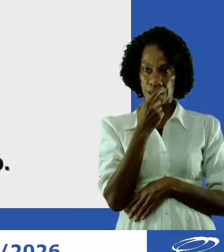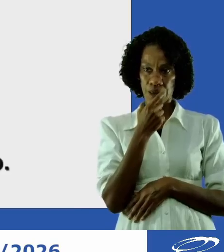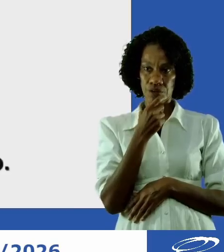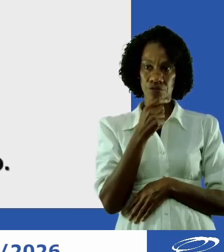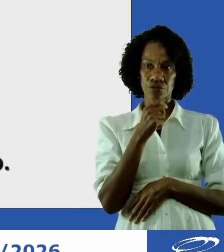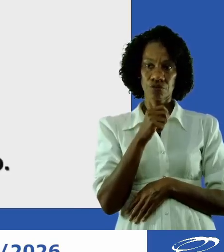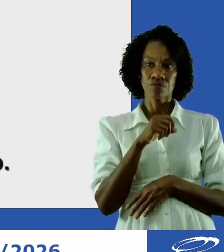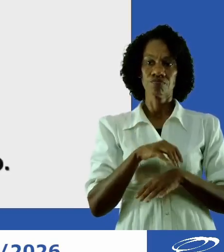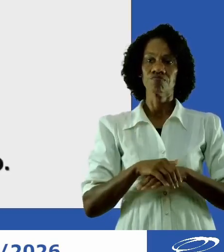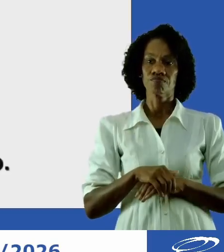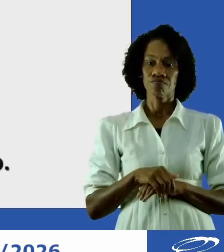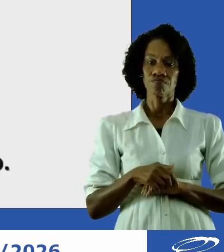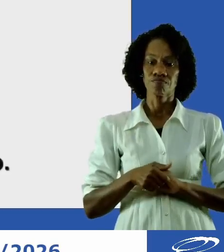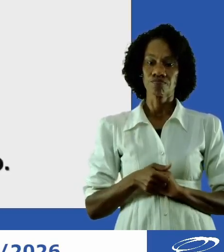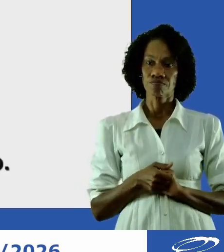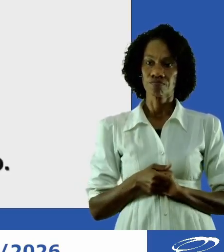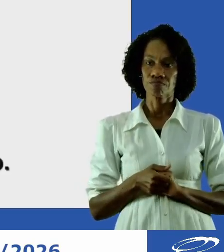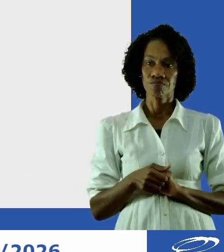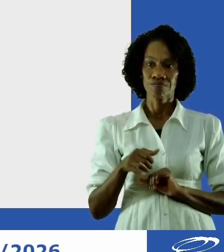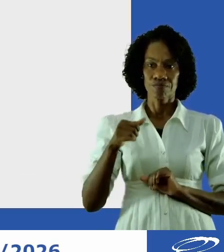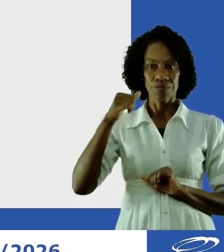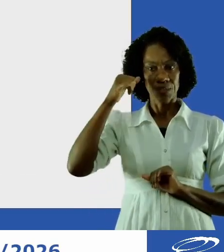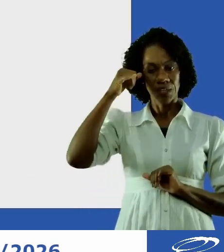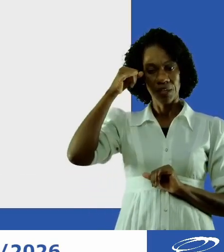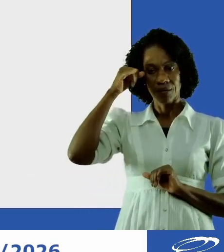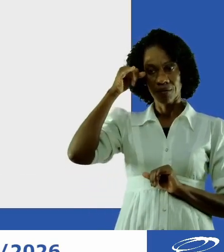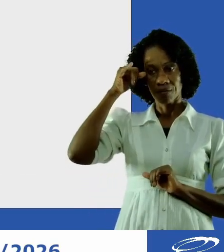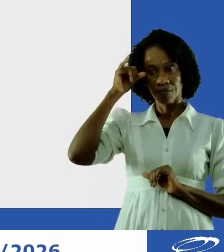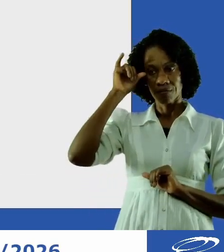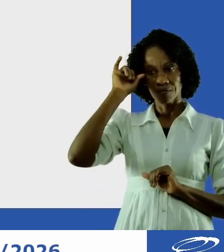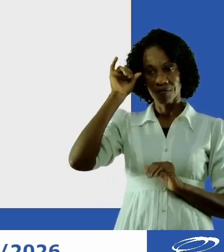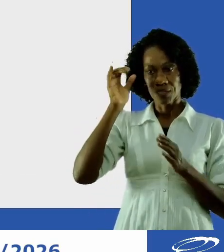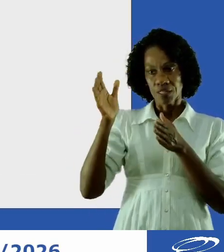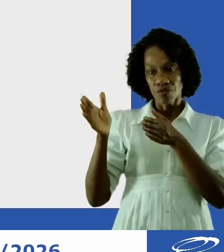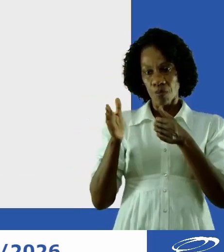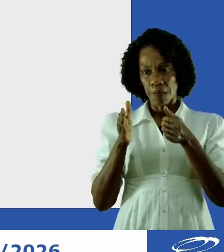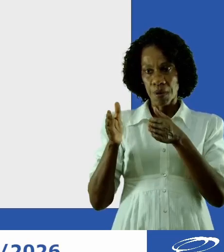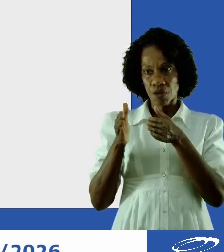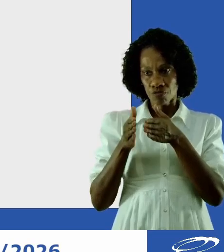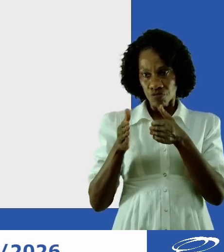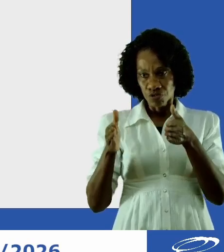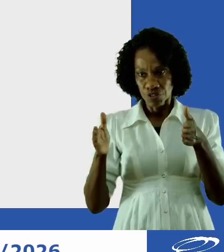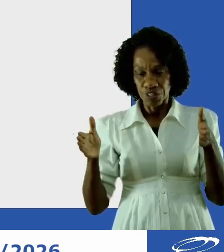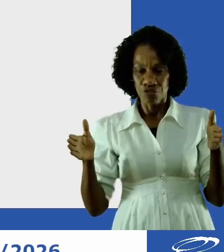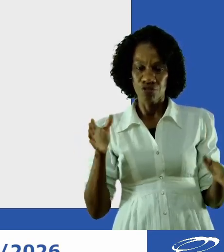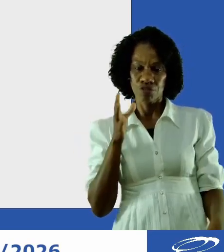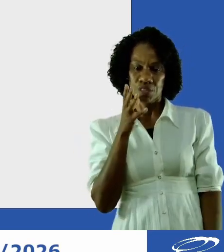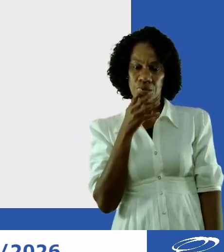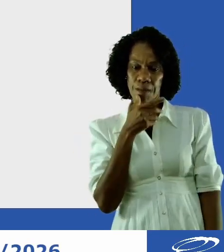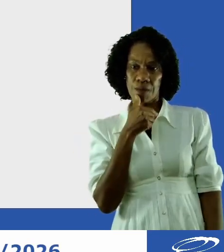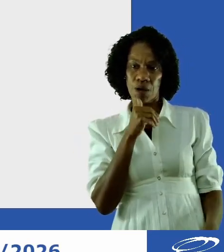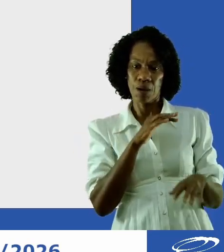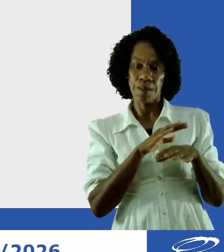the antimicrobial therapy. And the definition for this is now included in the